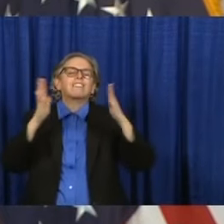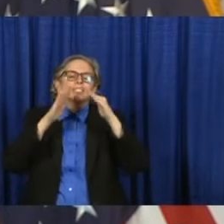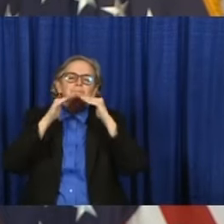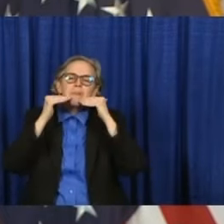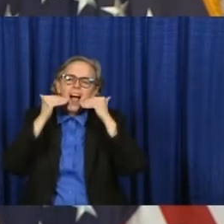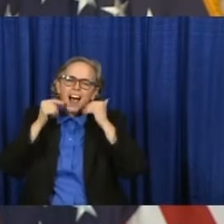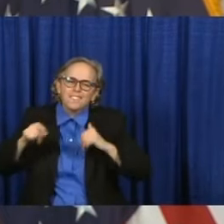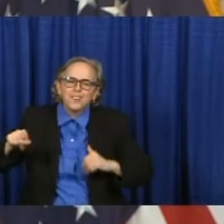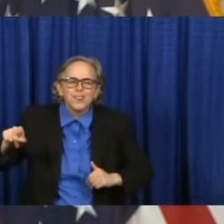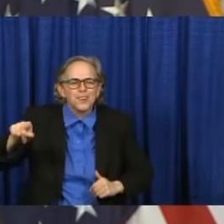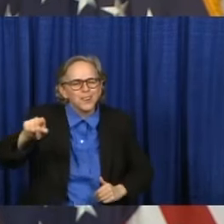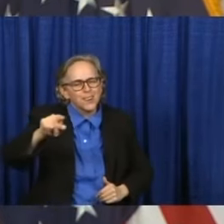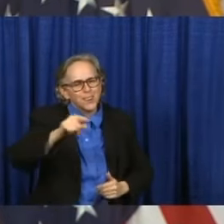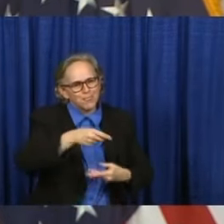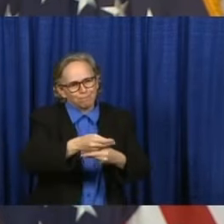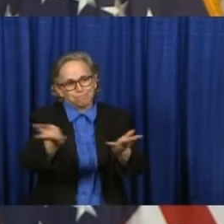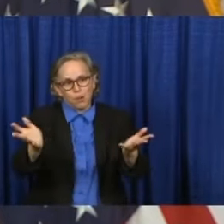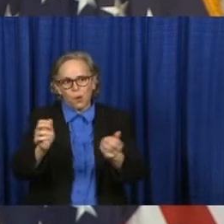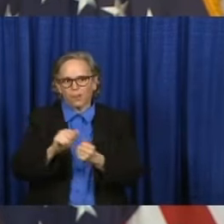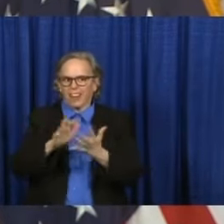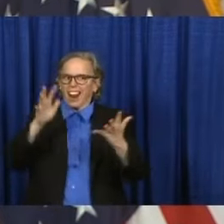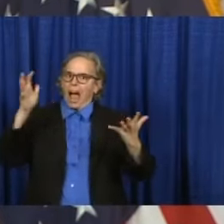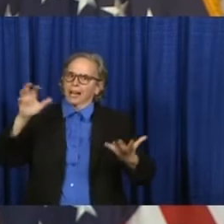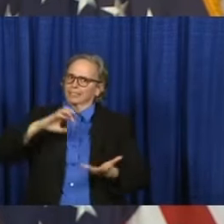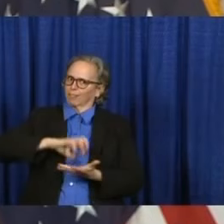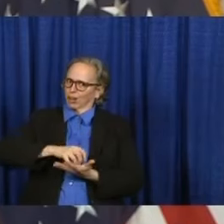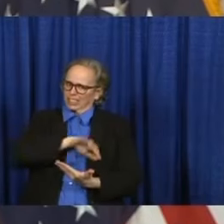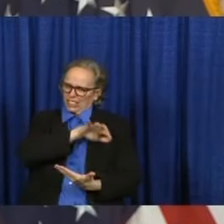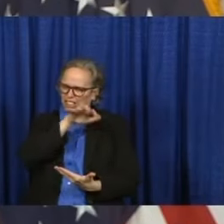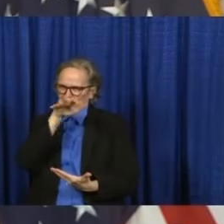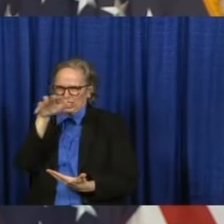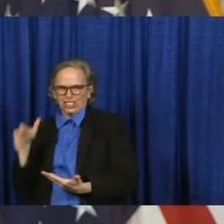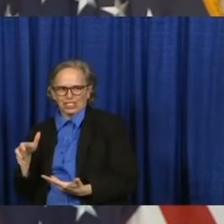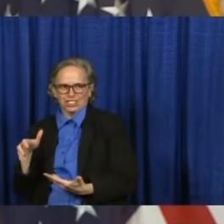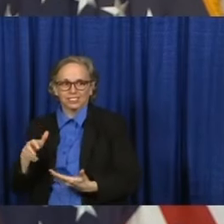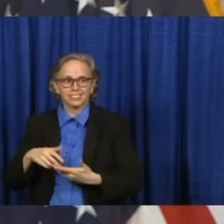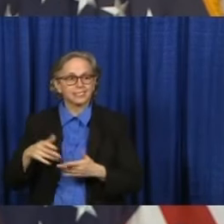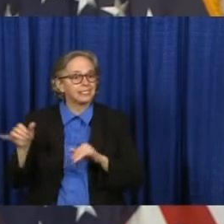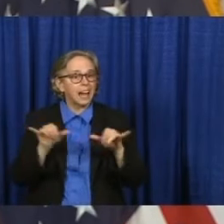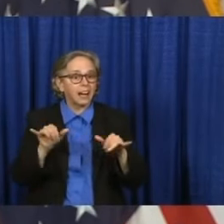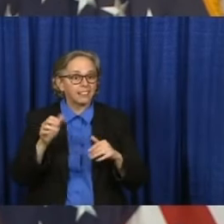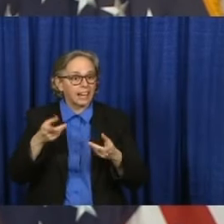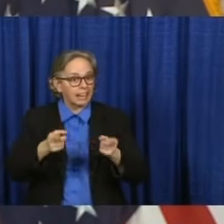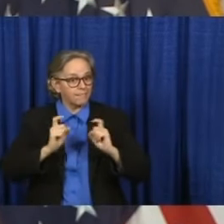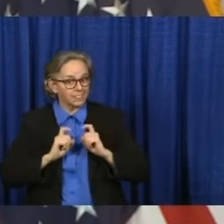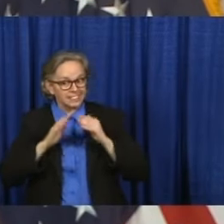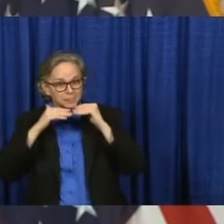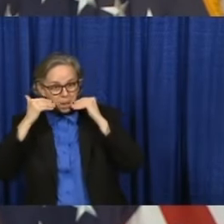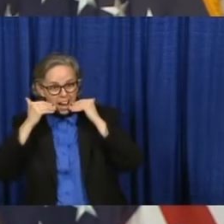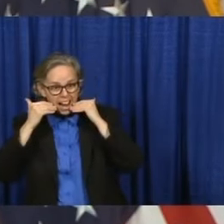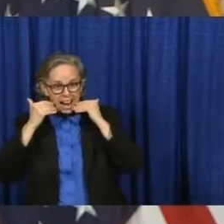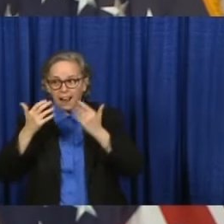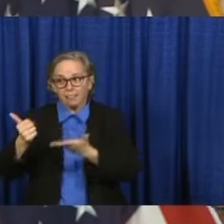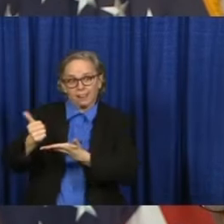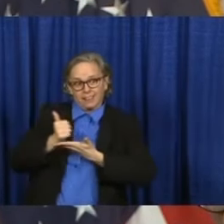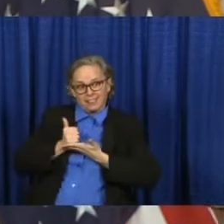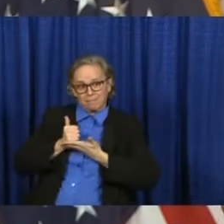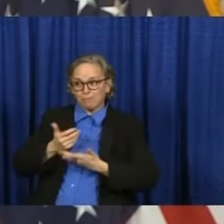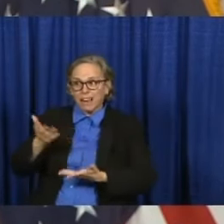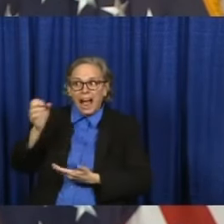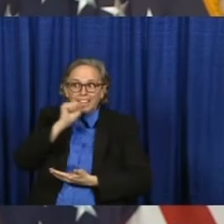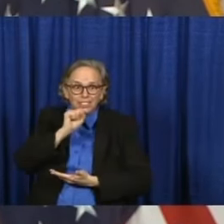faces with lots of cookies. Just like they bring smiles to our faces when they haul ice cream, strawberries,